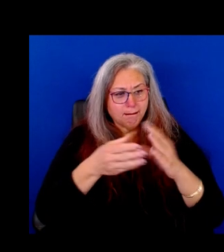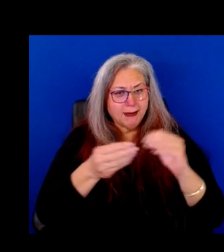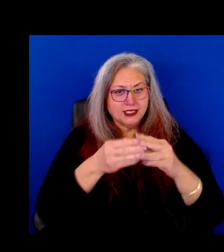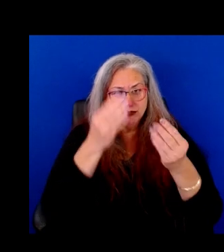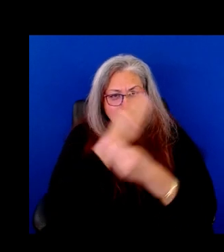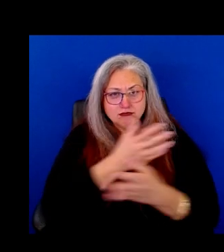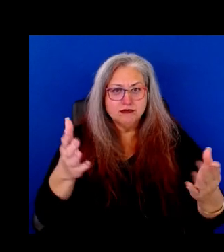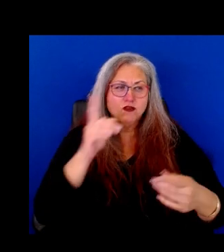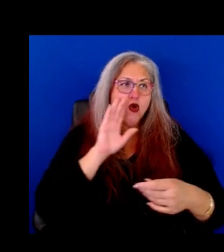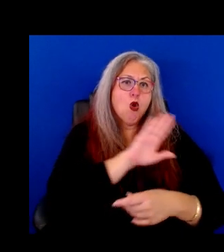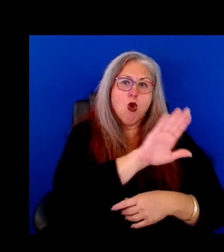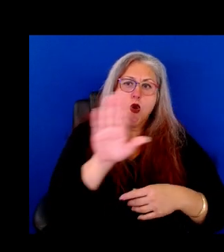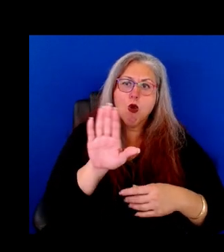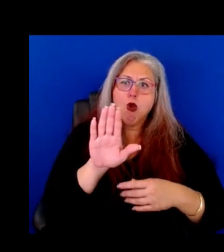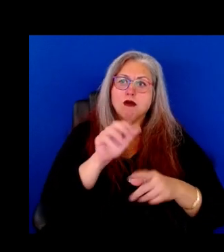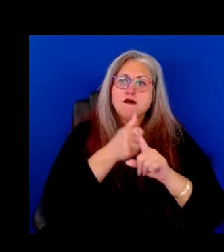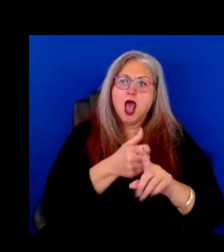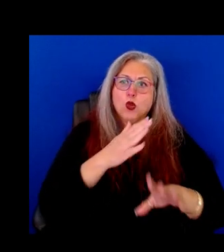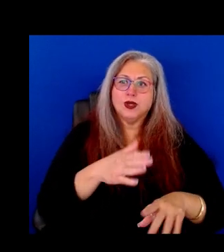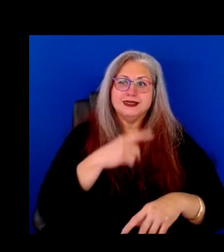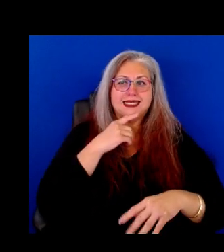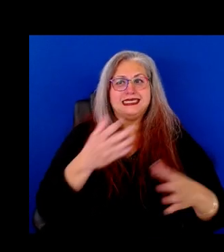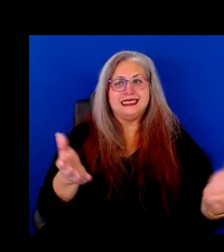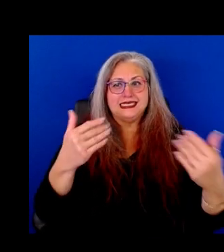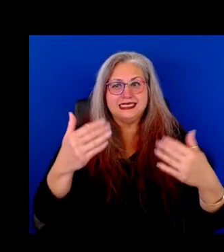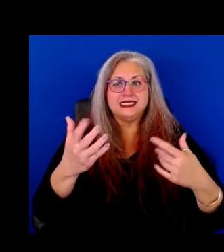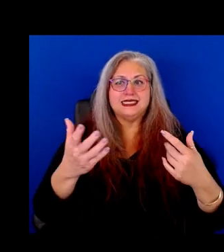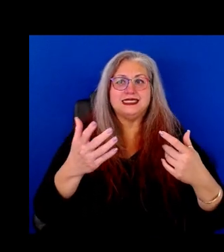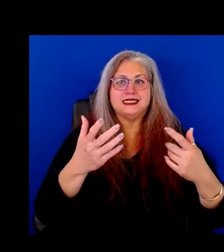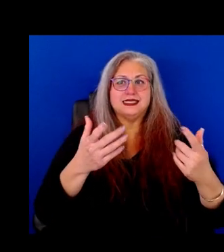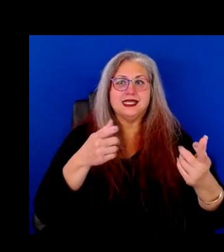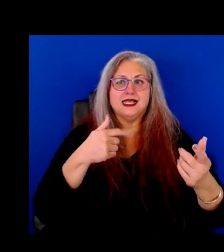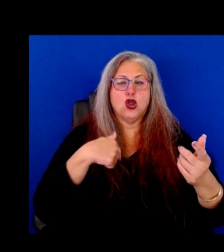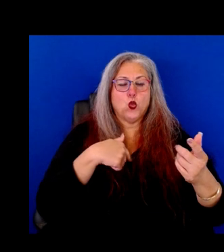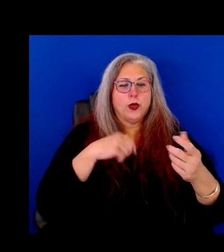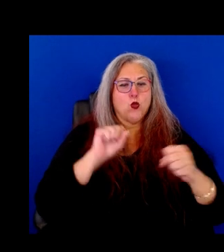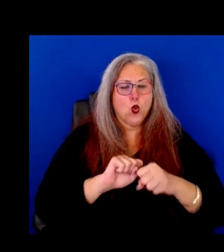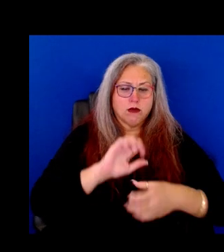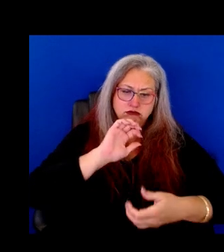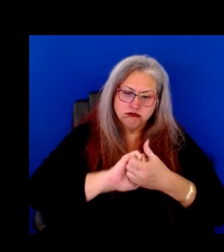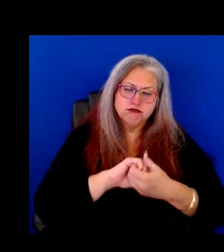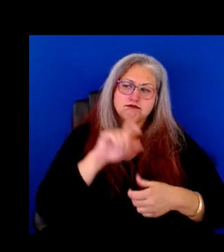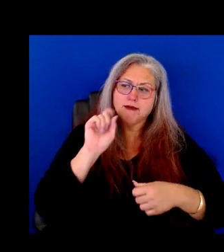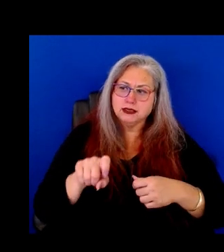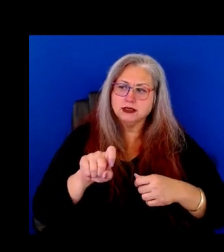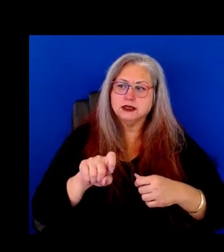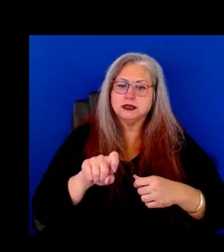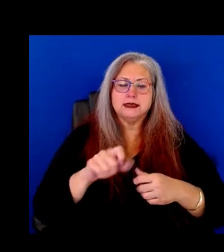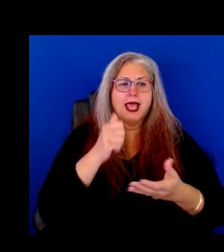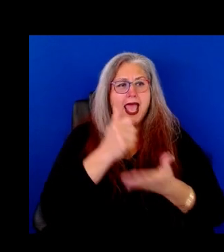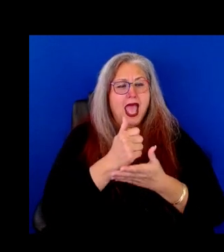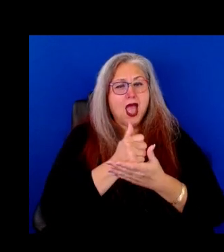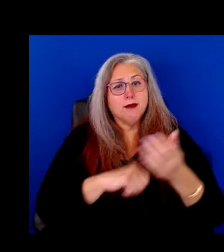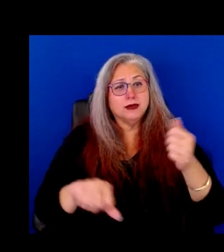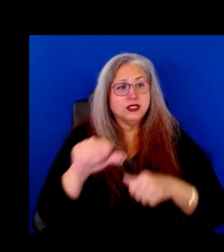to all of her followers, that let's all put our hands together and help each